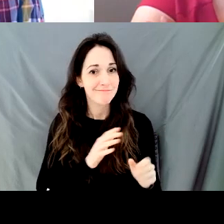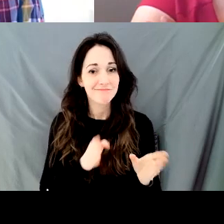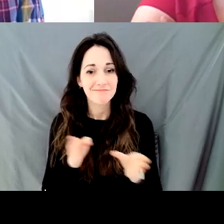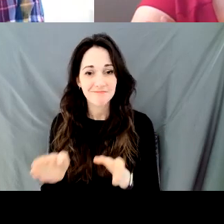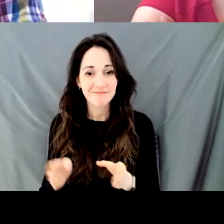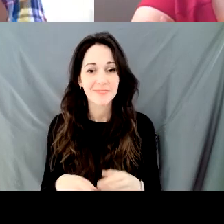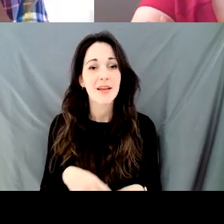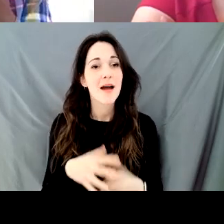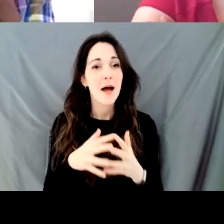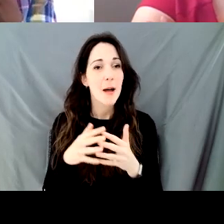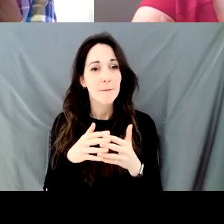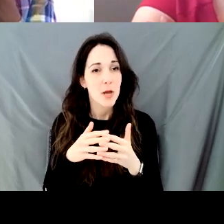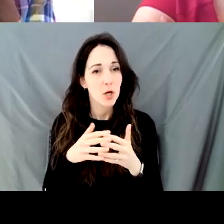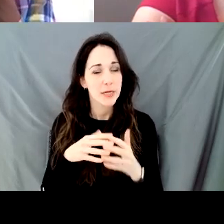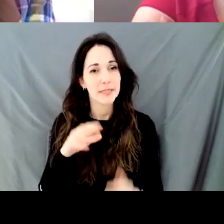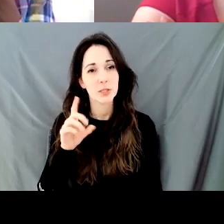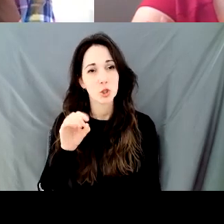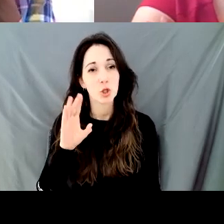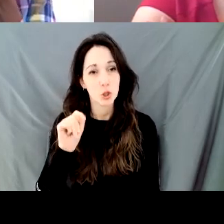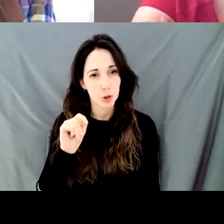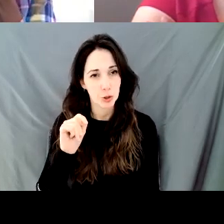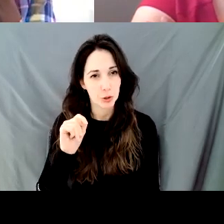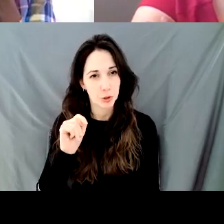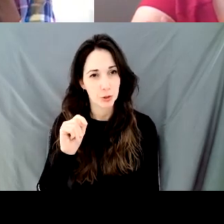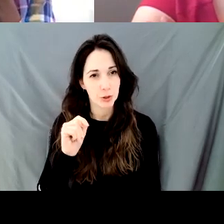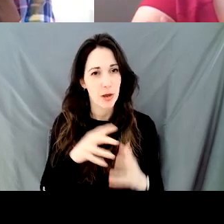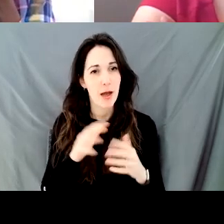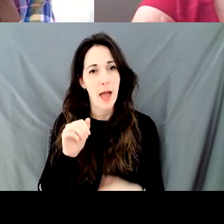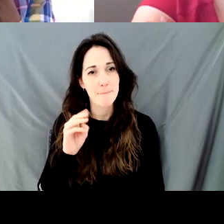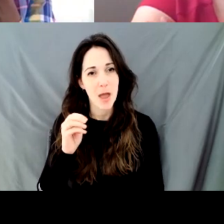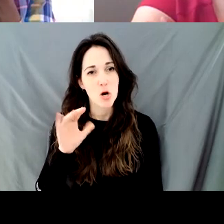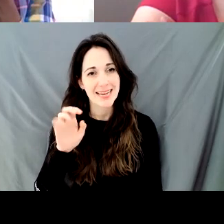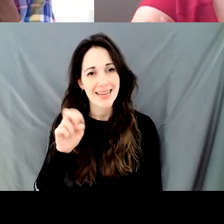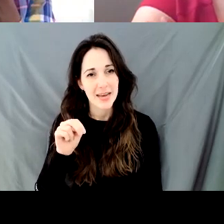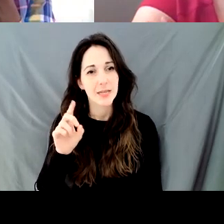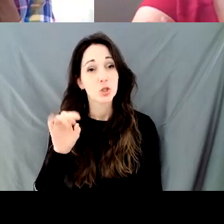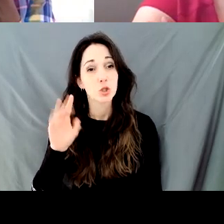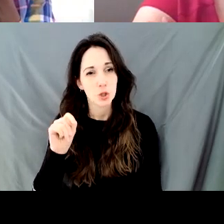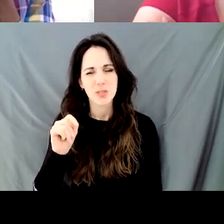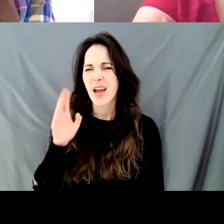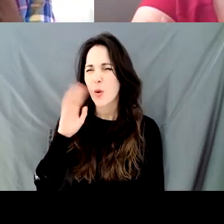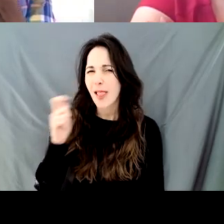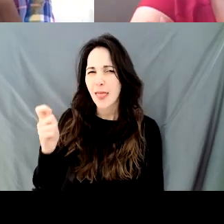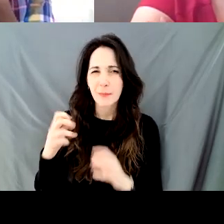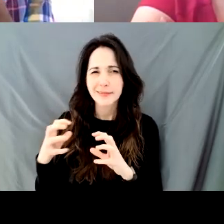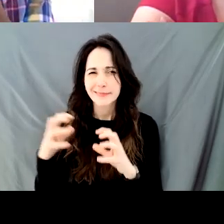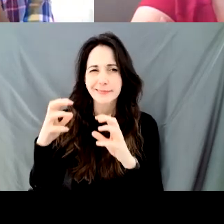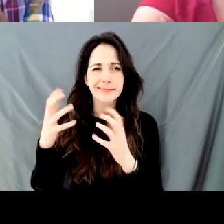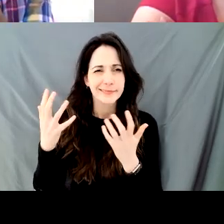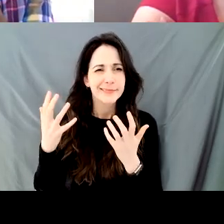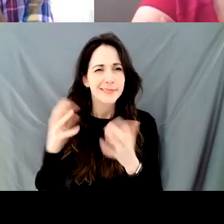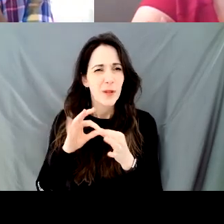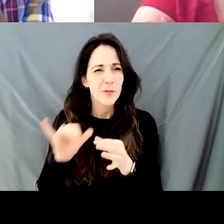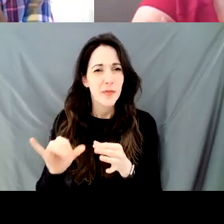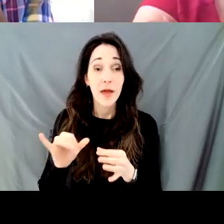then American Dirt. I really identified with it. I know there's like a little bit of controversy about it because it's written from a white woman, but